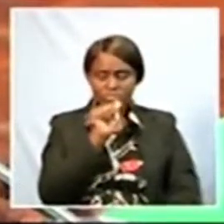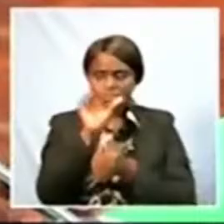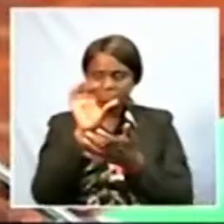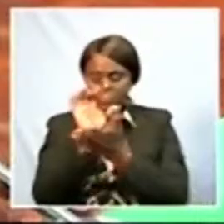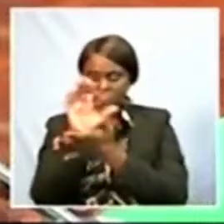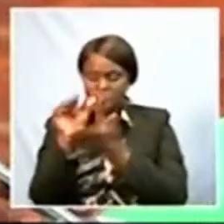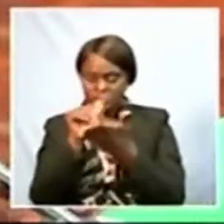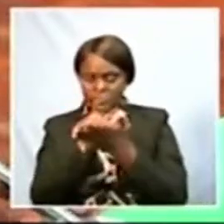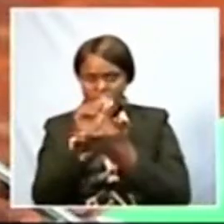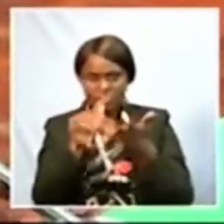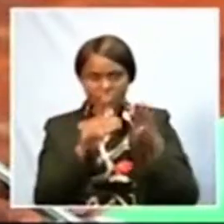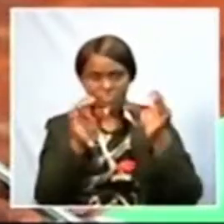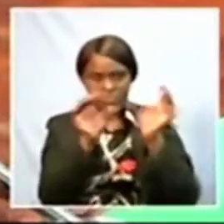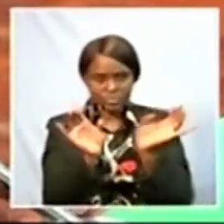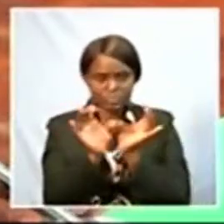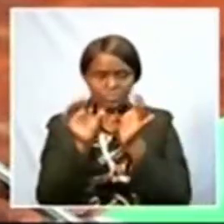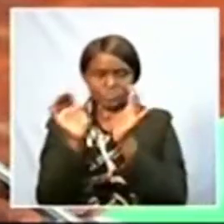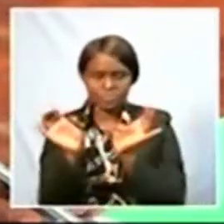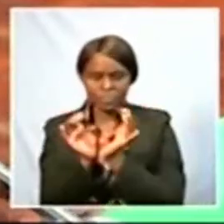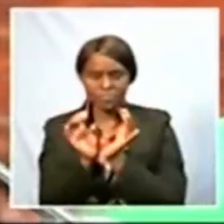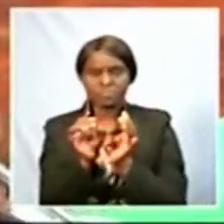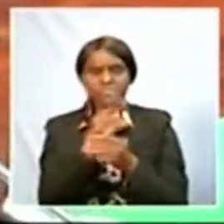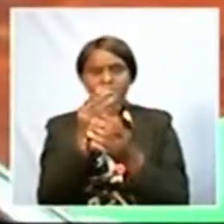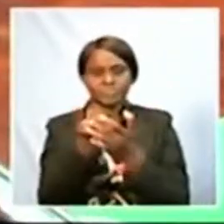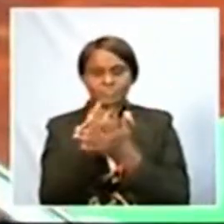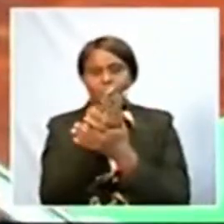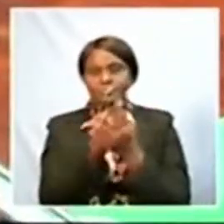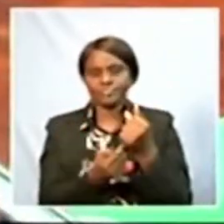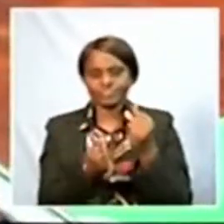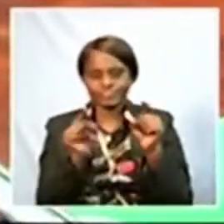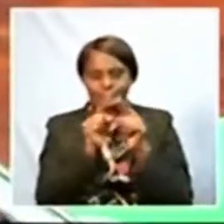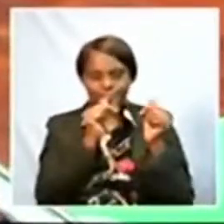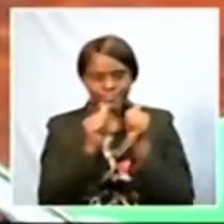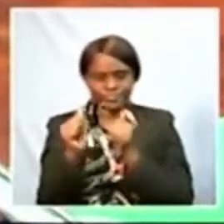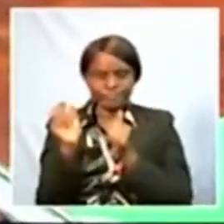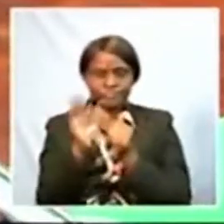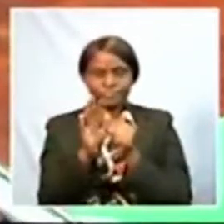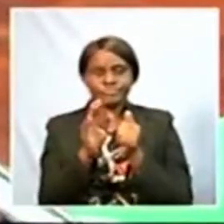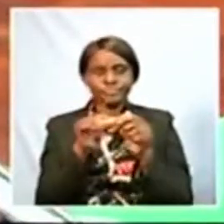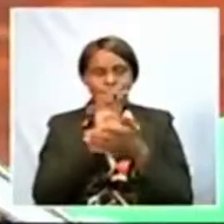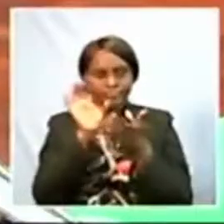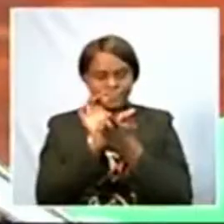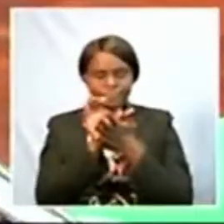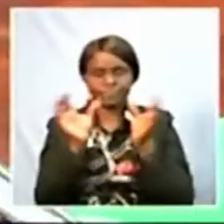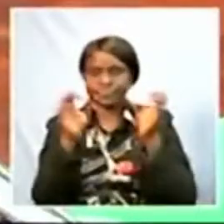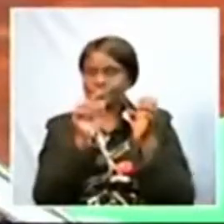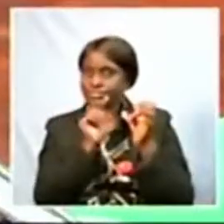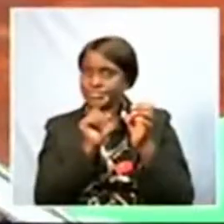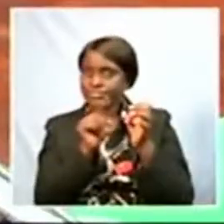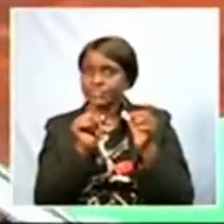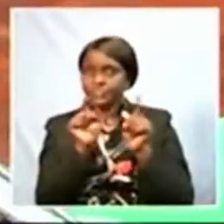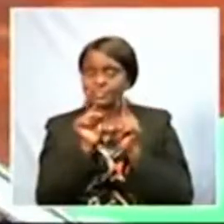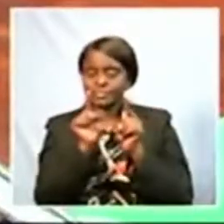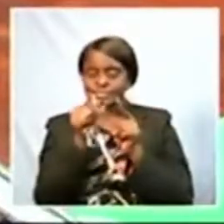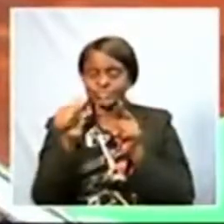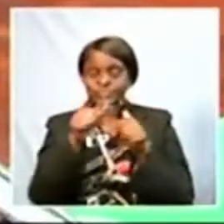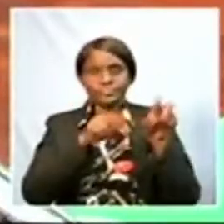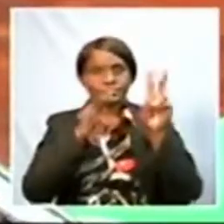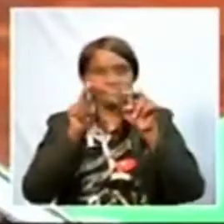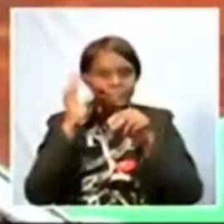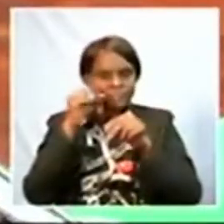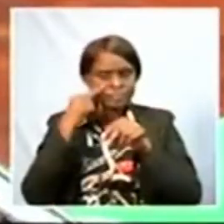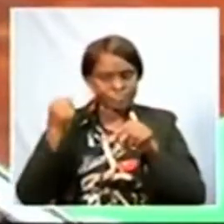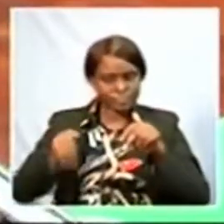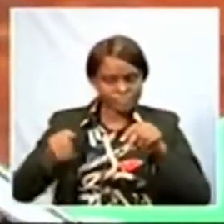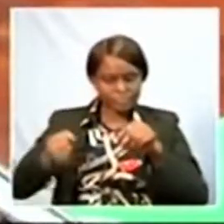Central constituency respectively. Action taken. Choma Municipal Council is the supervisor of the